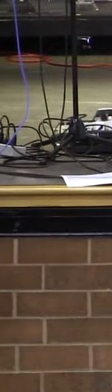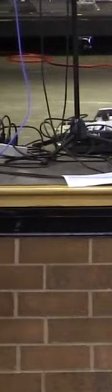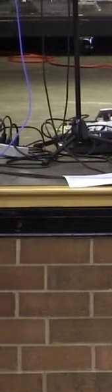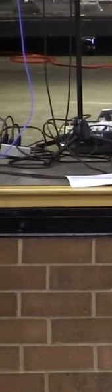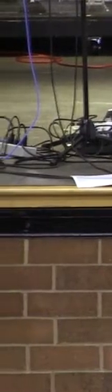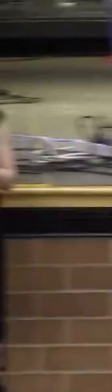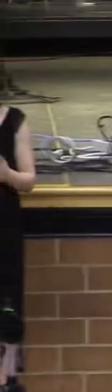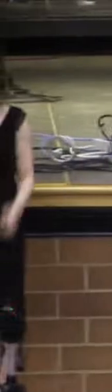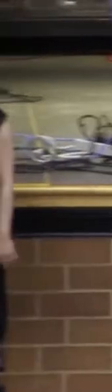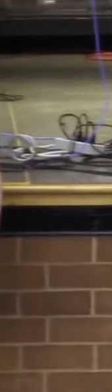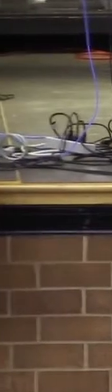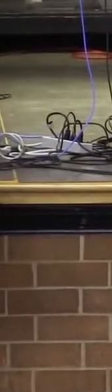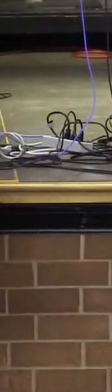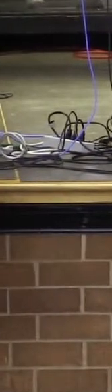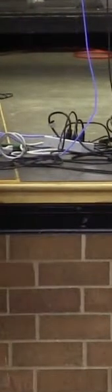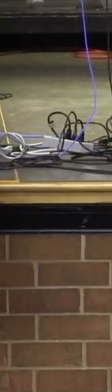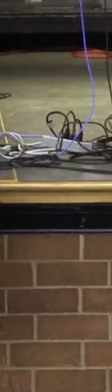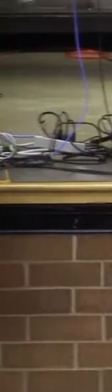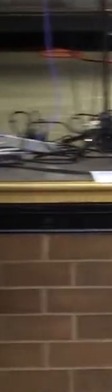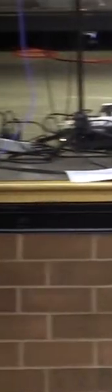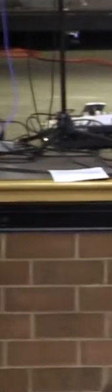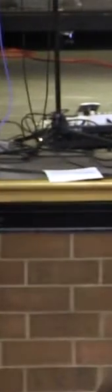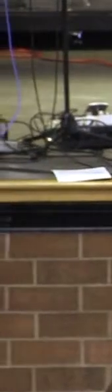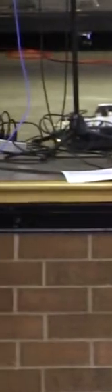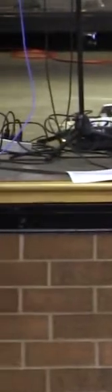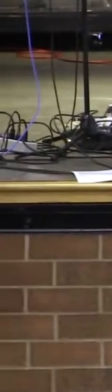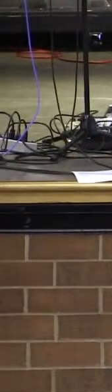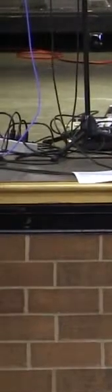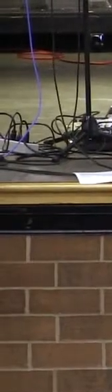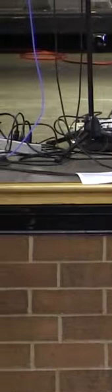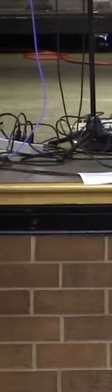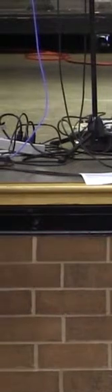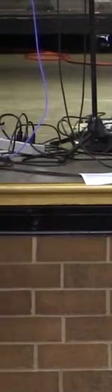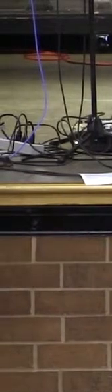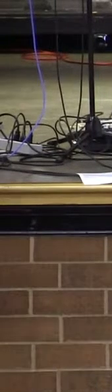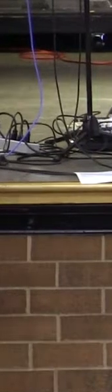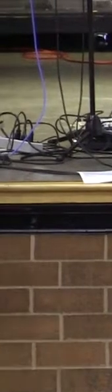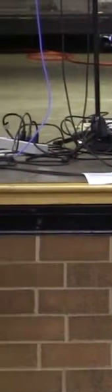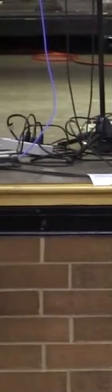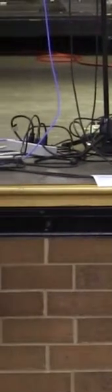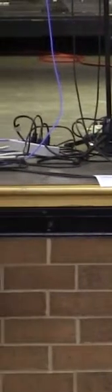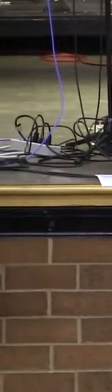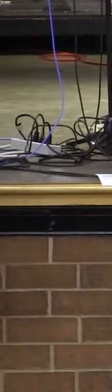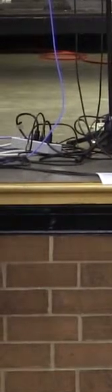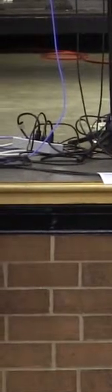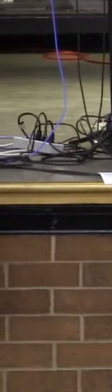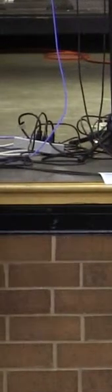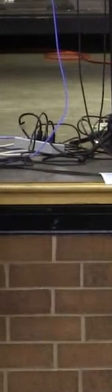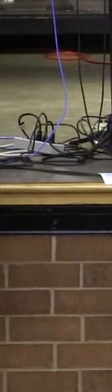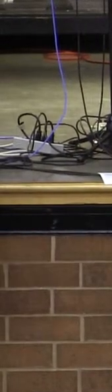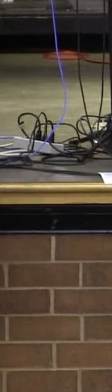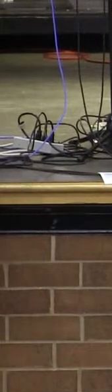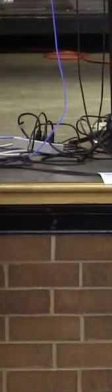to you know if I had a nickel for every time I made you extra whatever whatever whatever whatever I'd be a rich person you